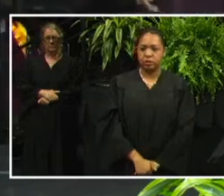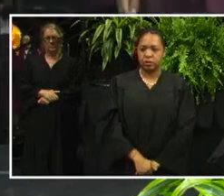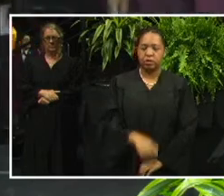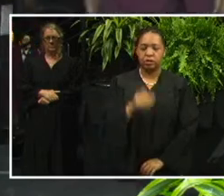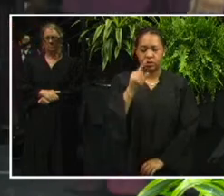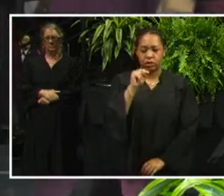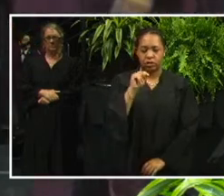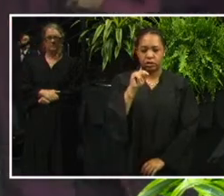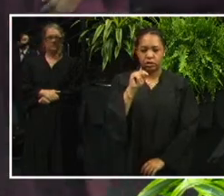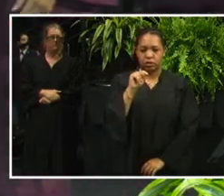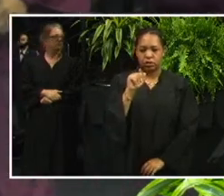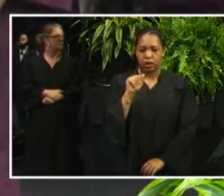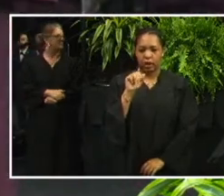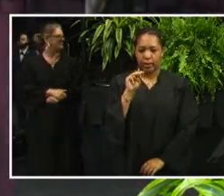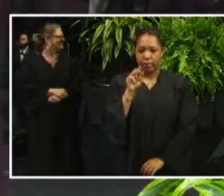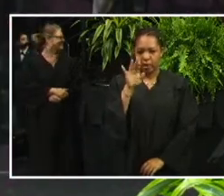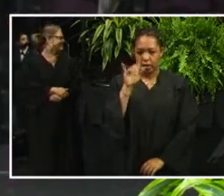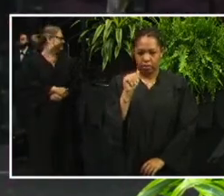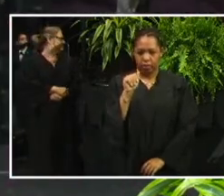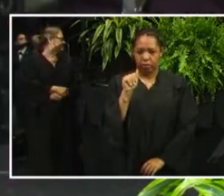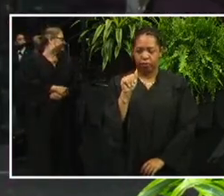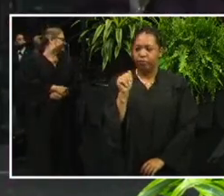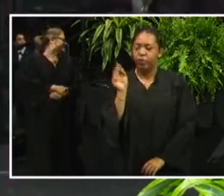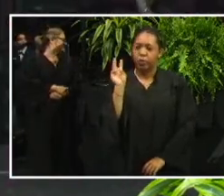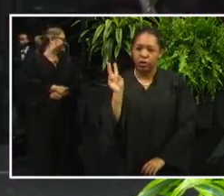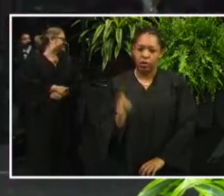Tamira Alexandria Williams.